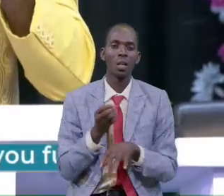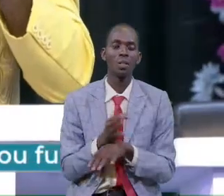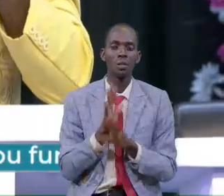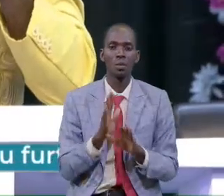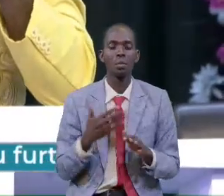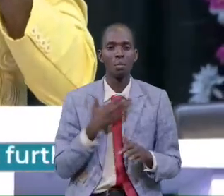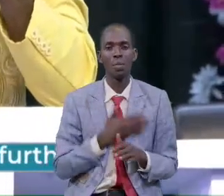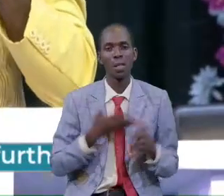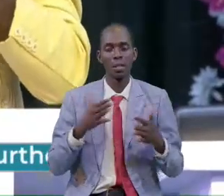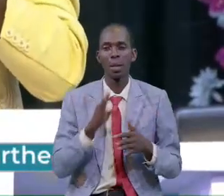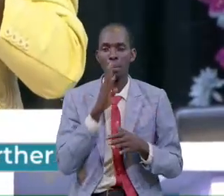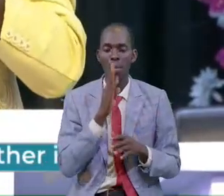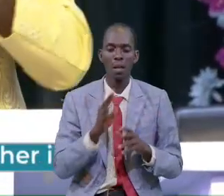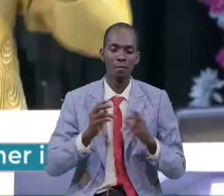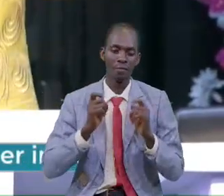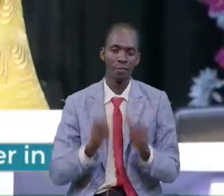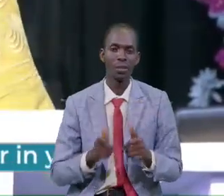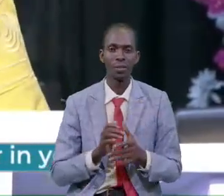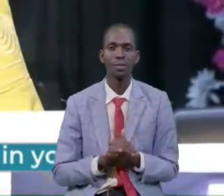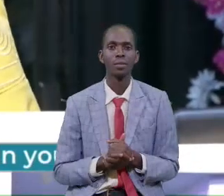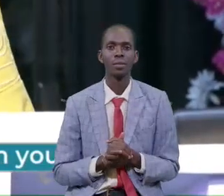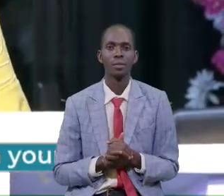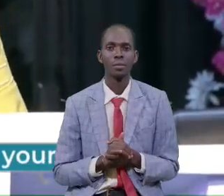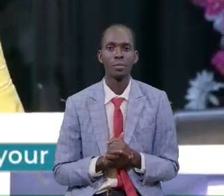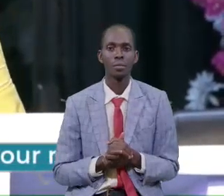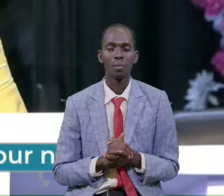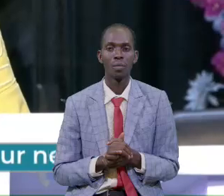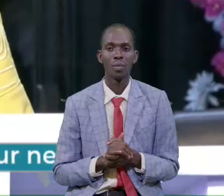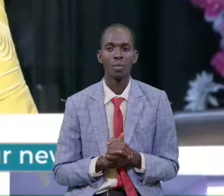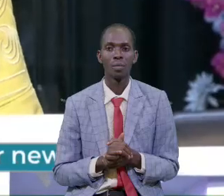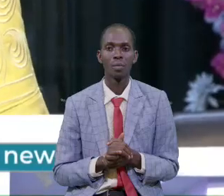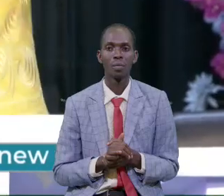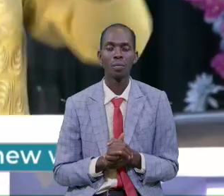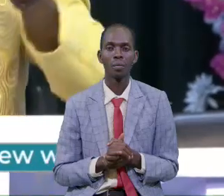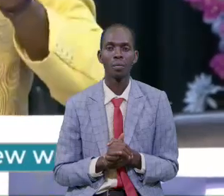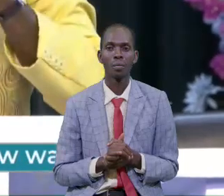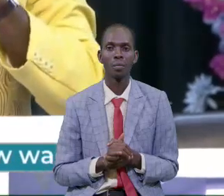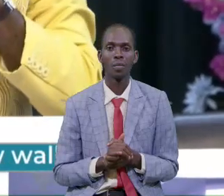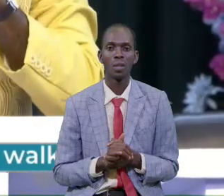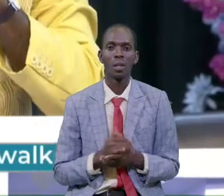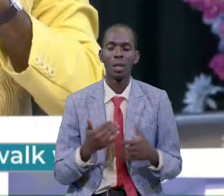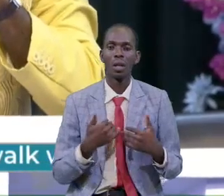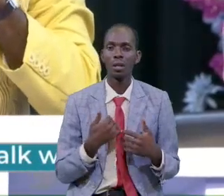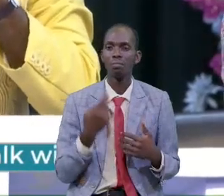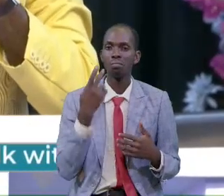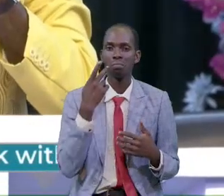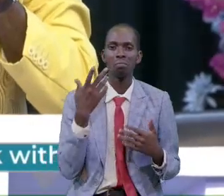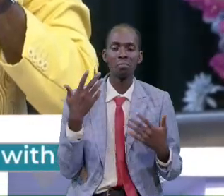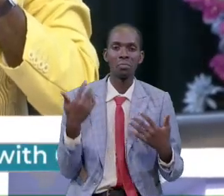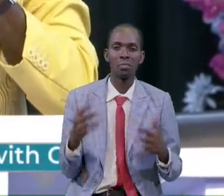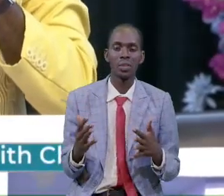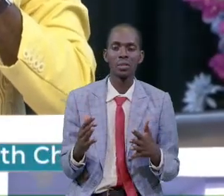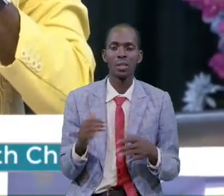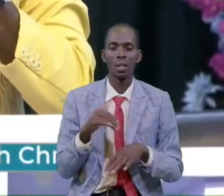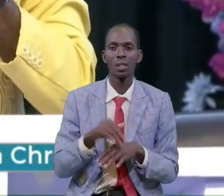Let's be fast. I've seen it at the VIP section. VIP section. Get yourself